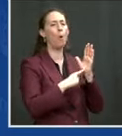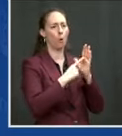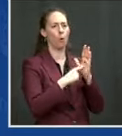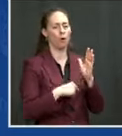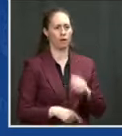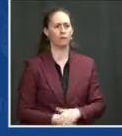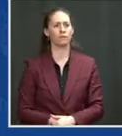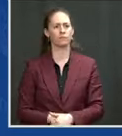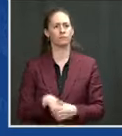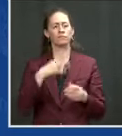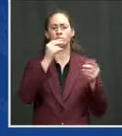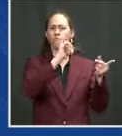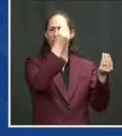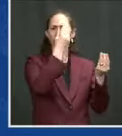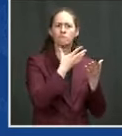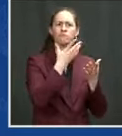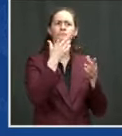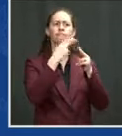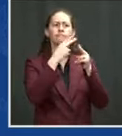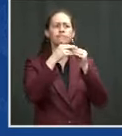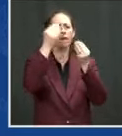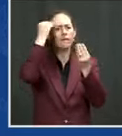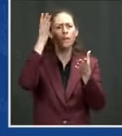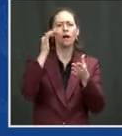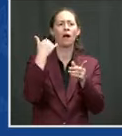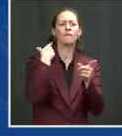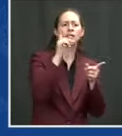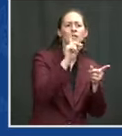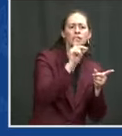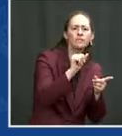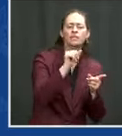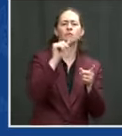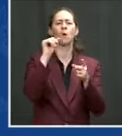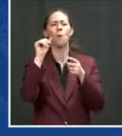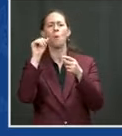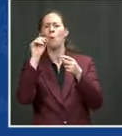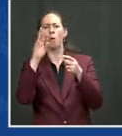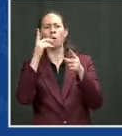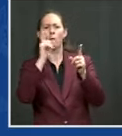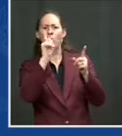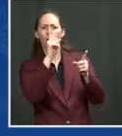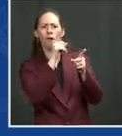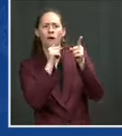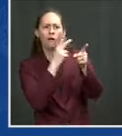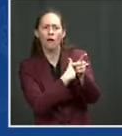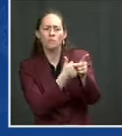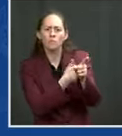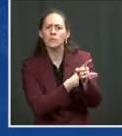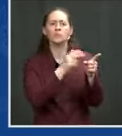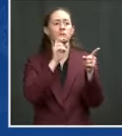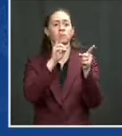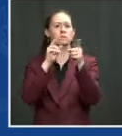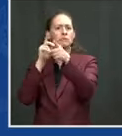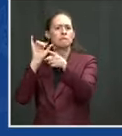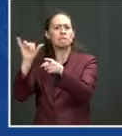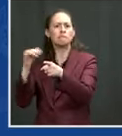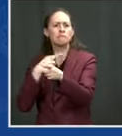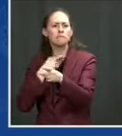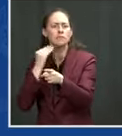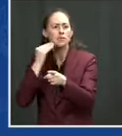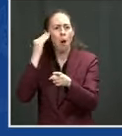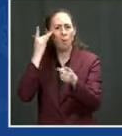so that we can continue to make sure that we close the gap every single day in terms of New Mexicans who are yet